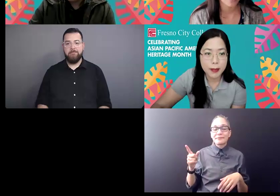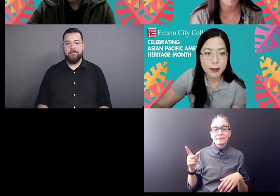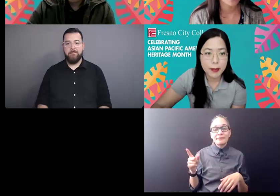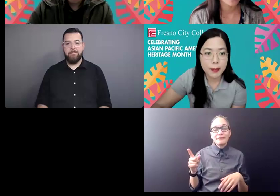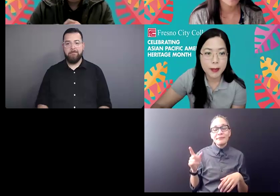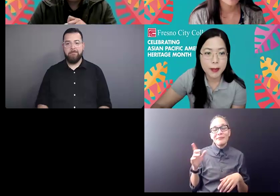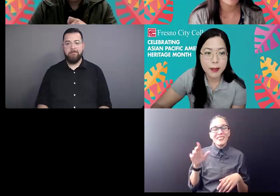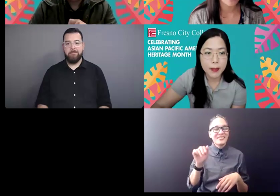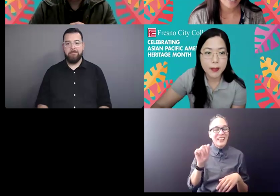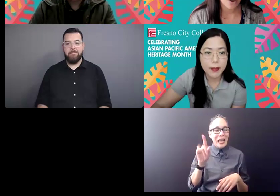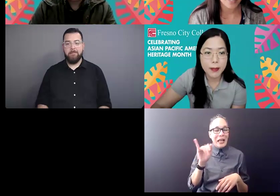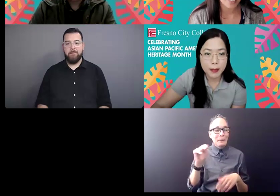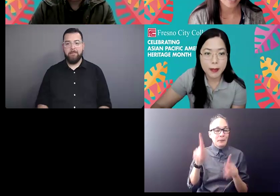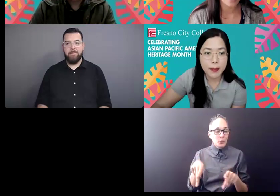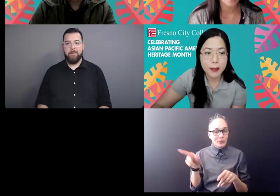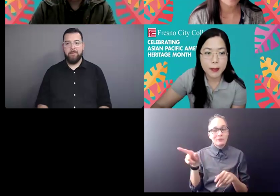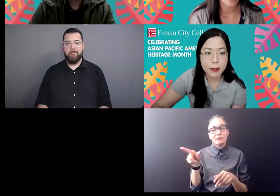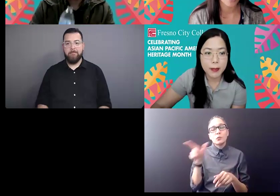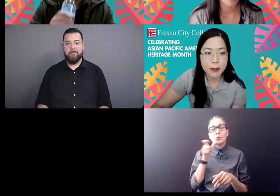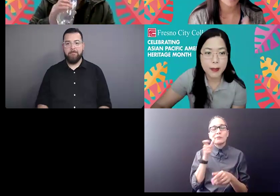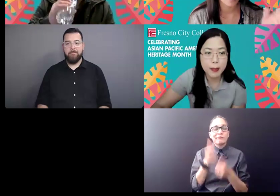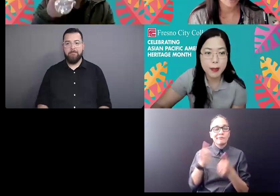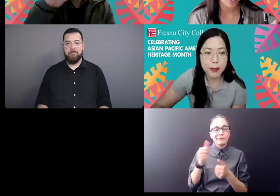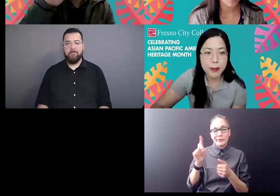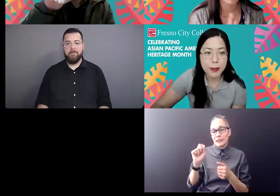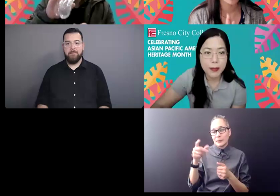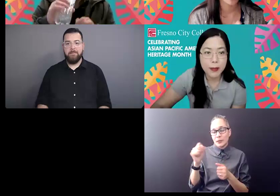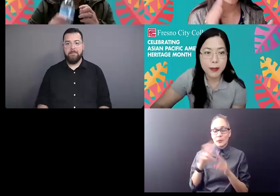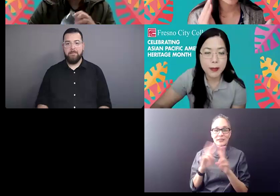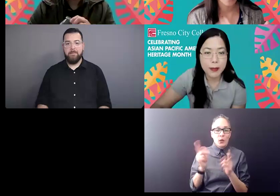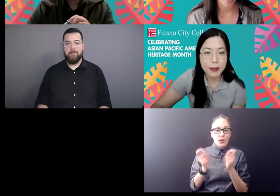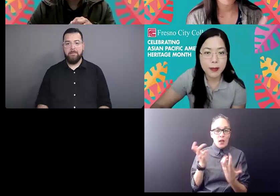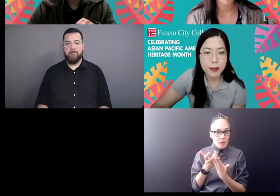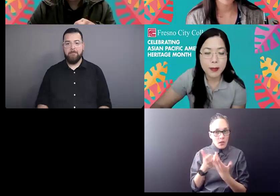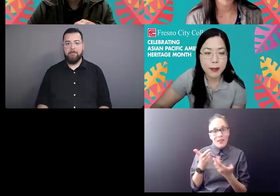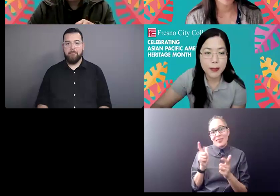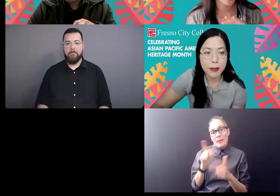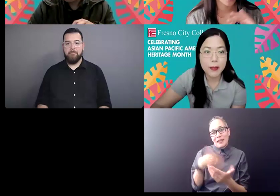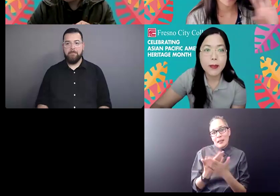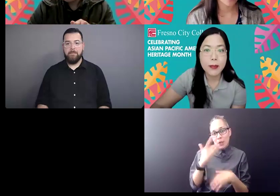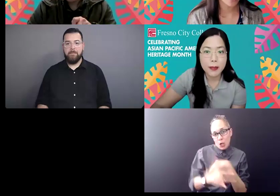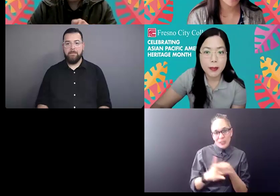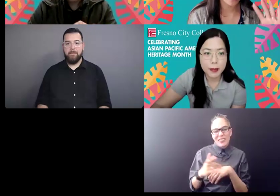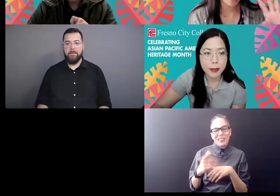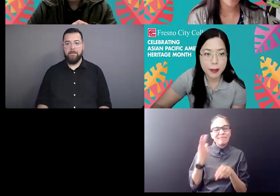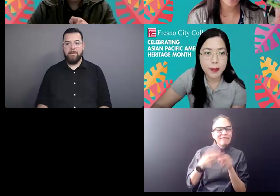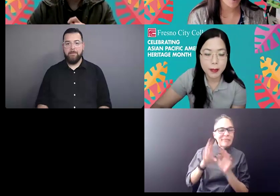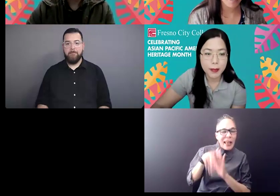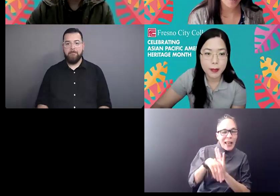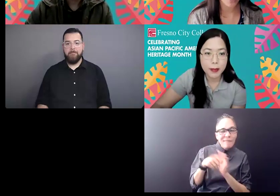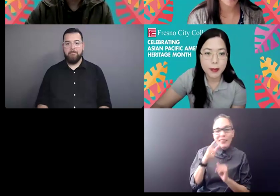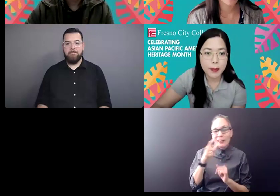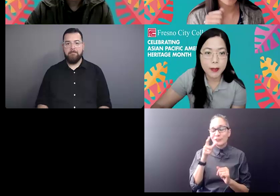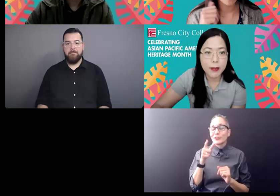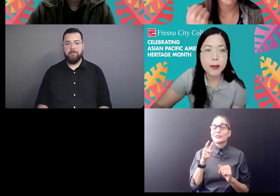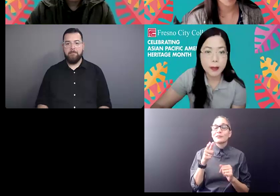DSP&S at the time was very accommodating. She allowed me to come in a little bit early, take a half hour lunch, take those lactation